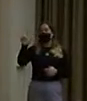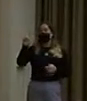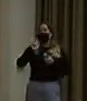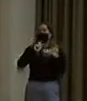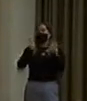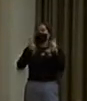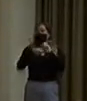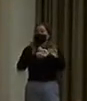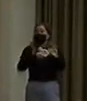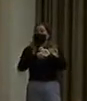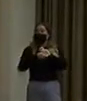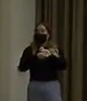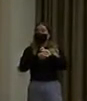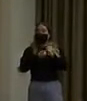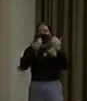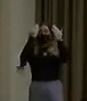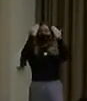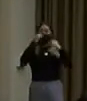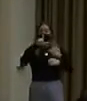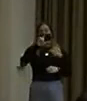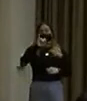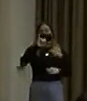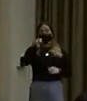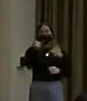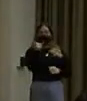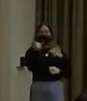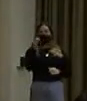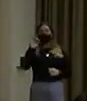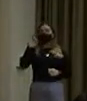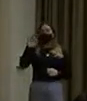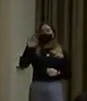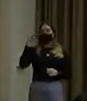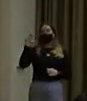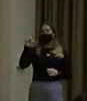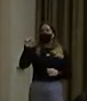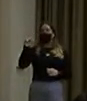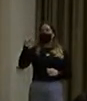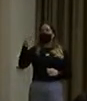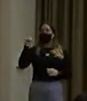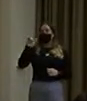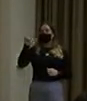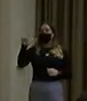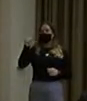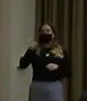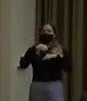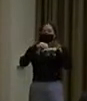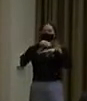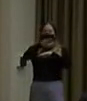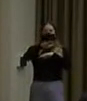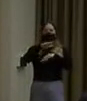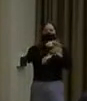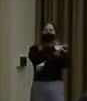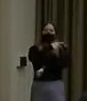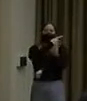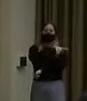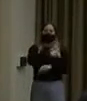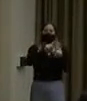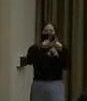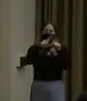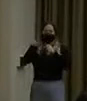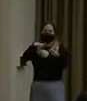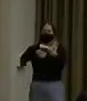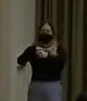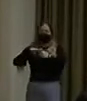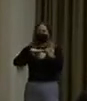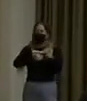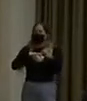the overload at LIJ and Forest Hills and send patients out to Southside and to Peconic Bay, for instance, and